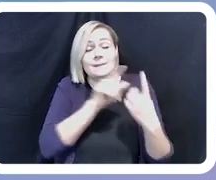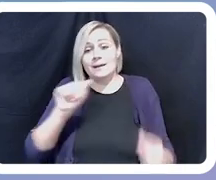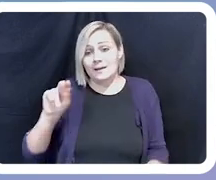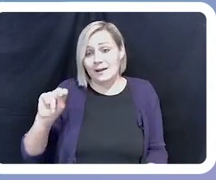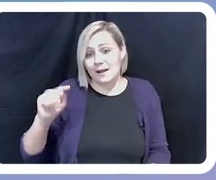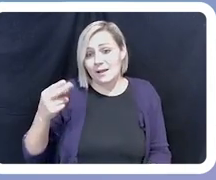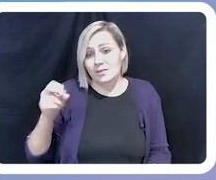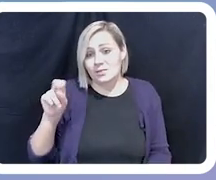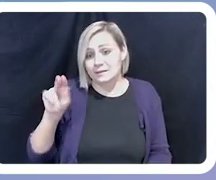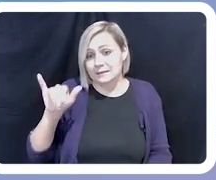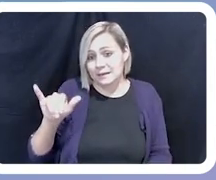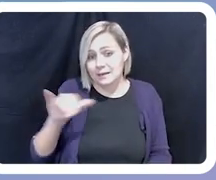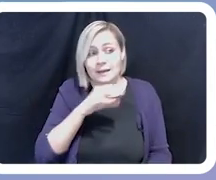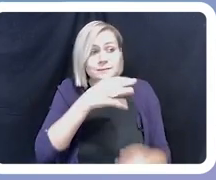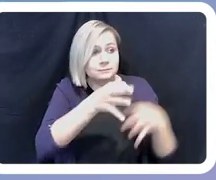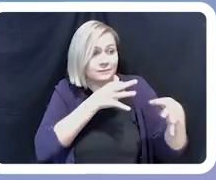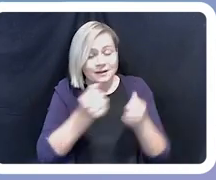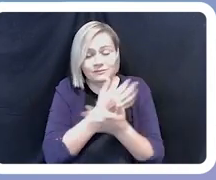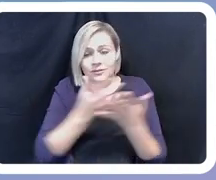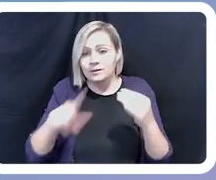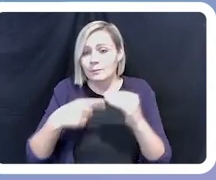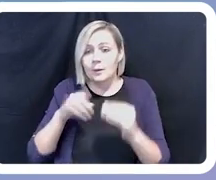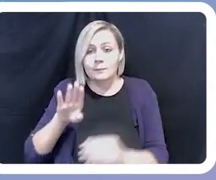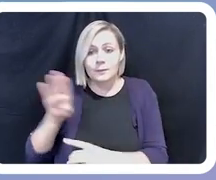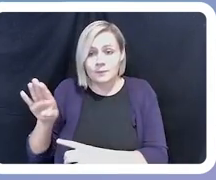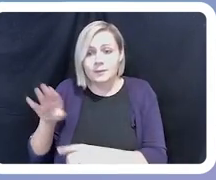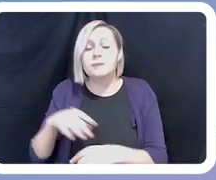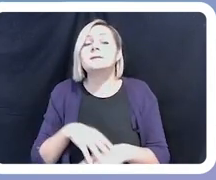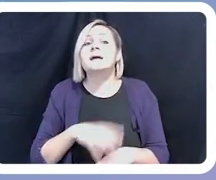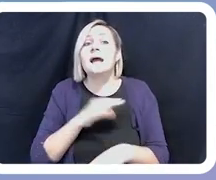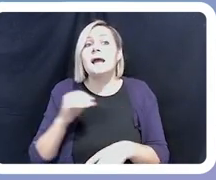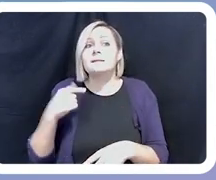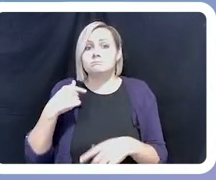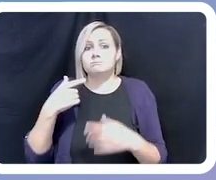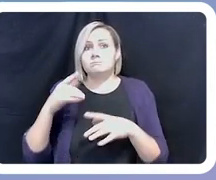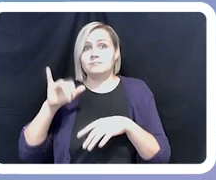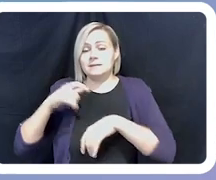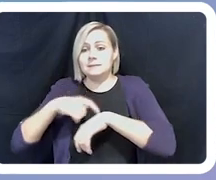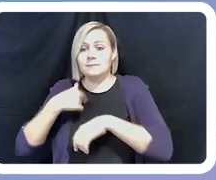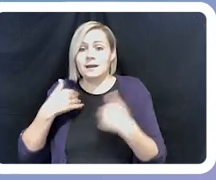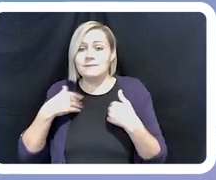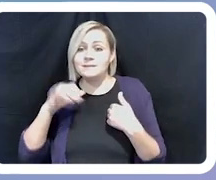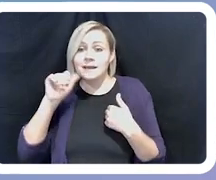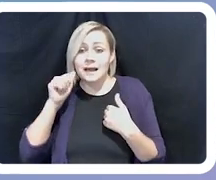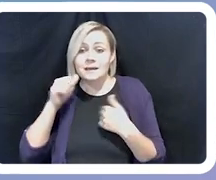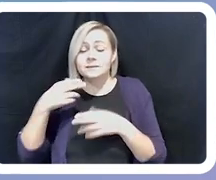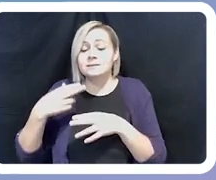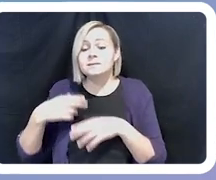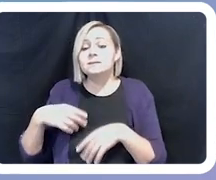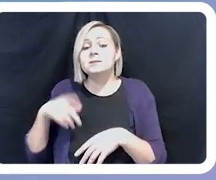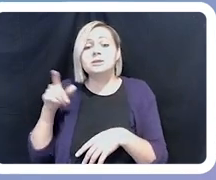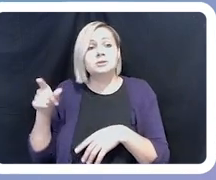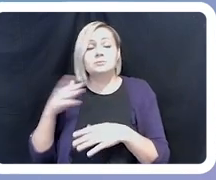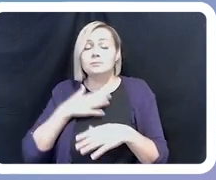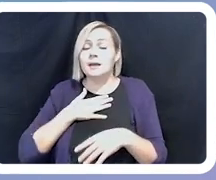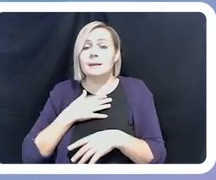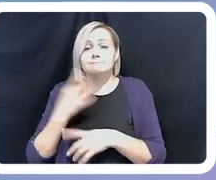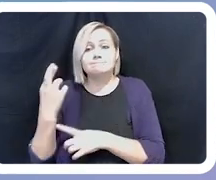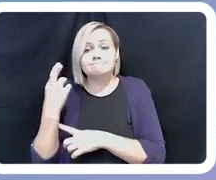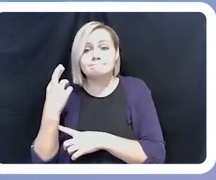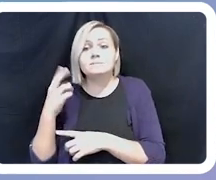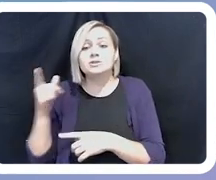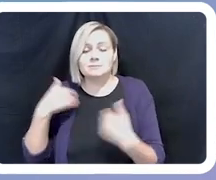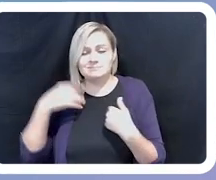Buddies. And I had an aunt with Down syndrome, my Aunt Ellen, who was my best buddy growing up. And